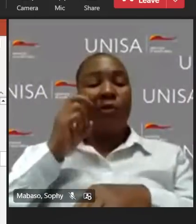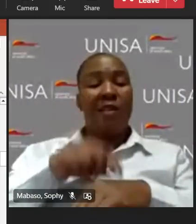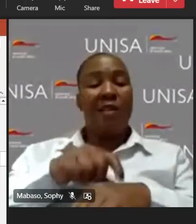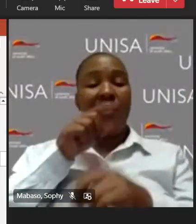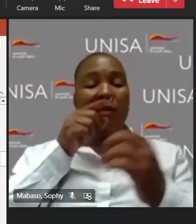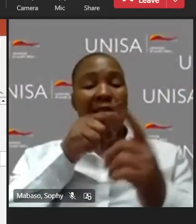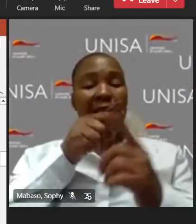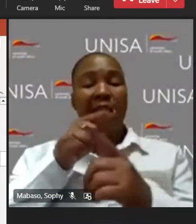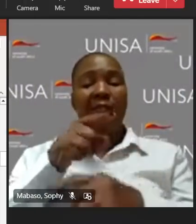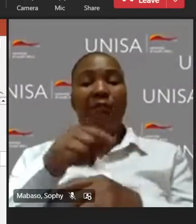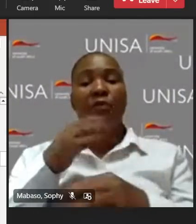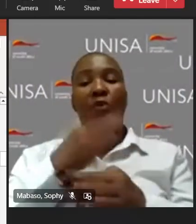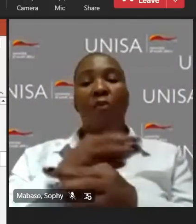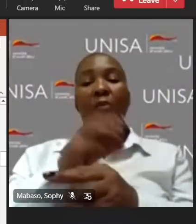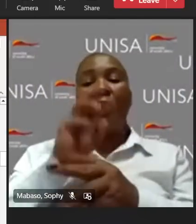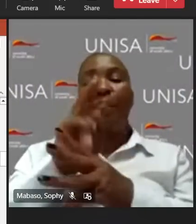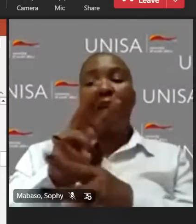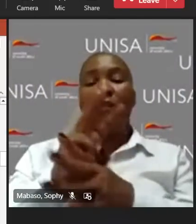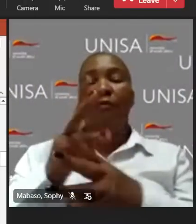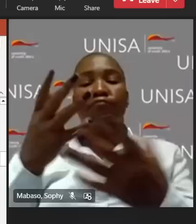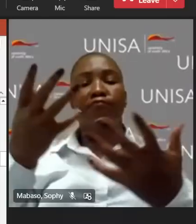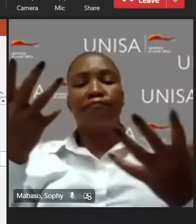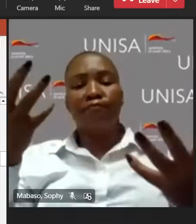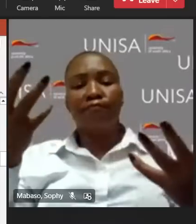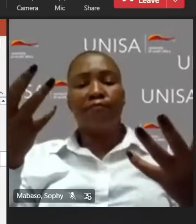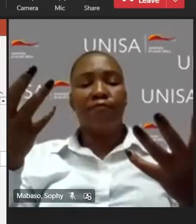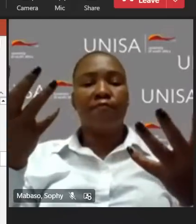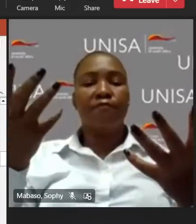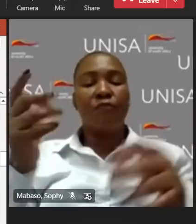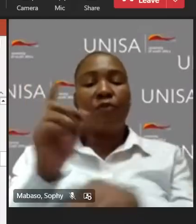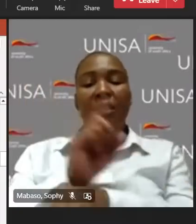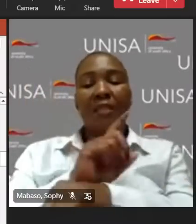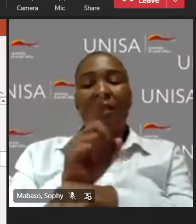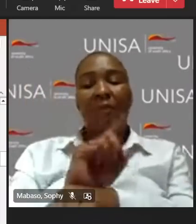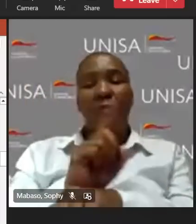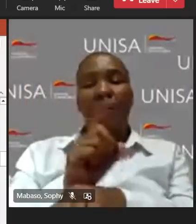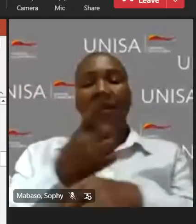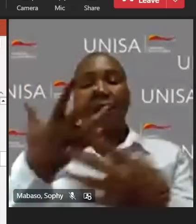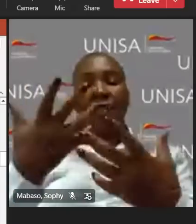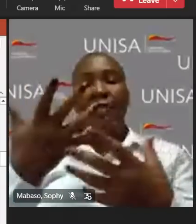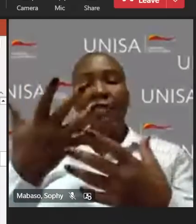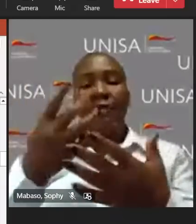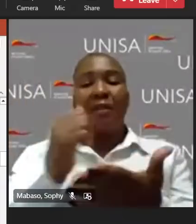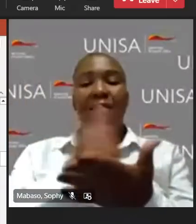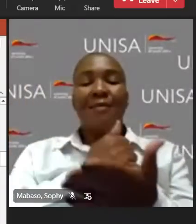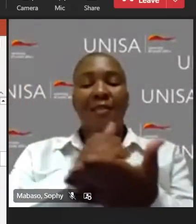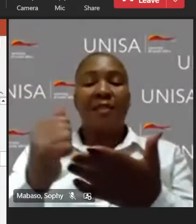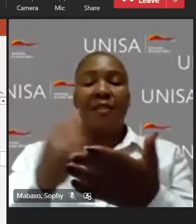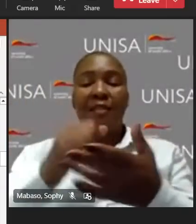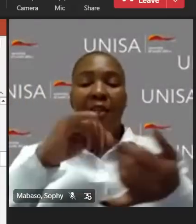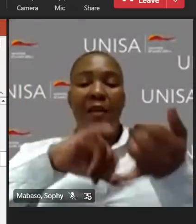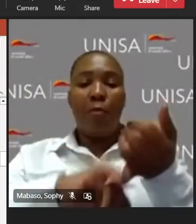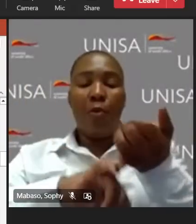current semester temporary registration modules,